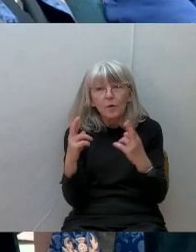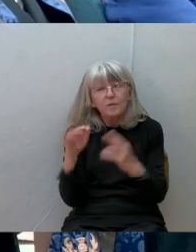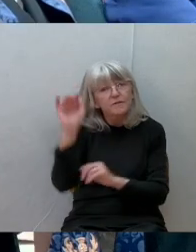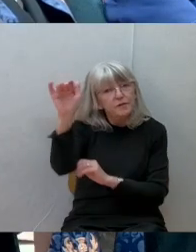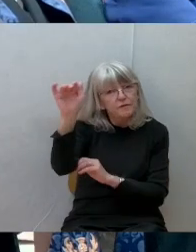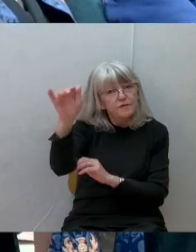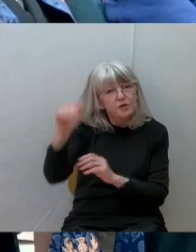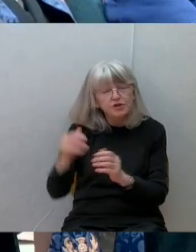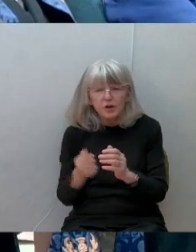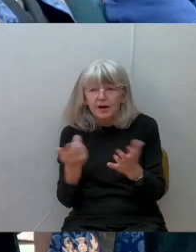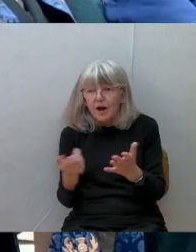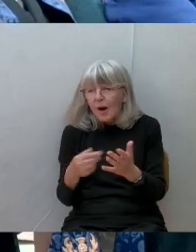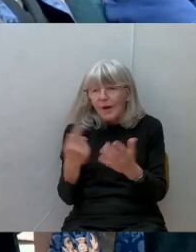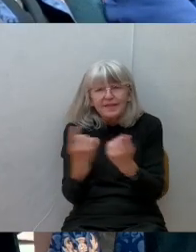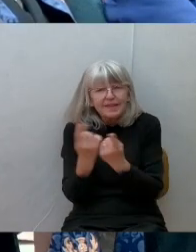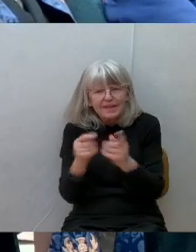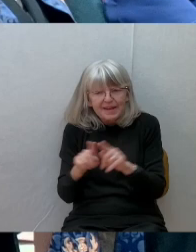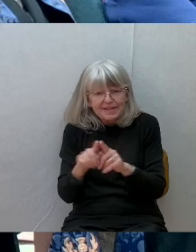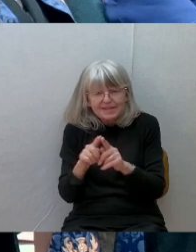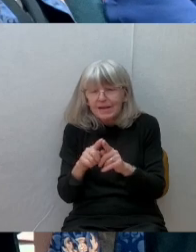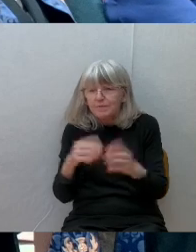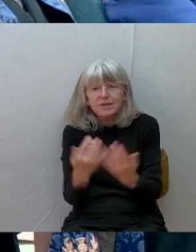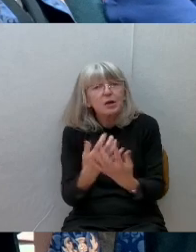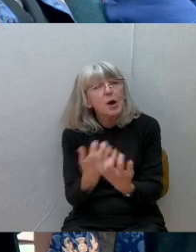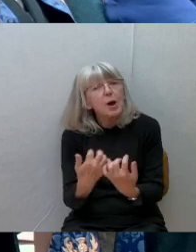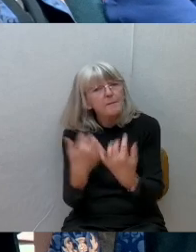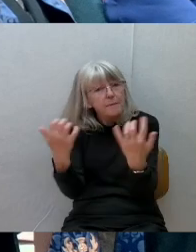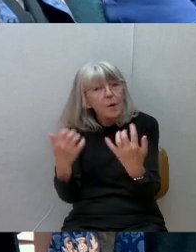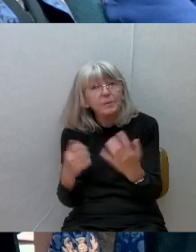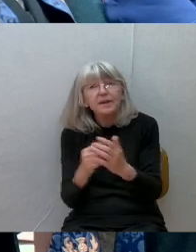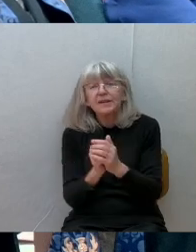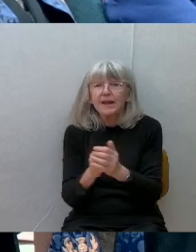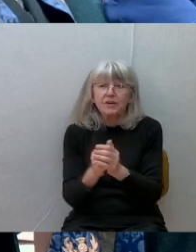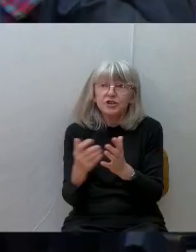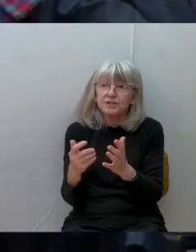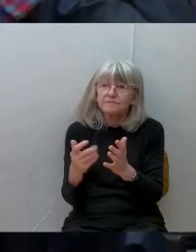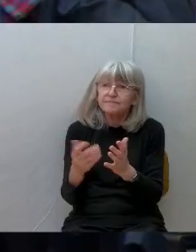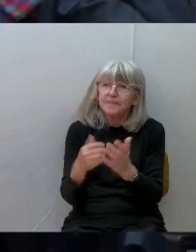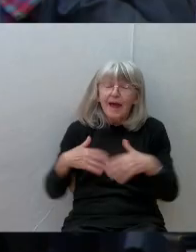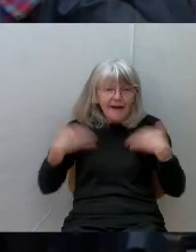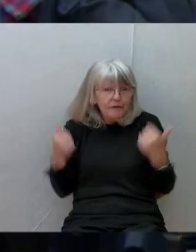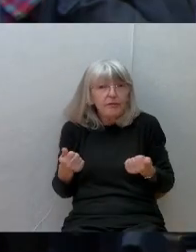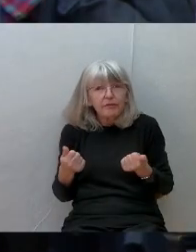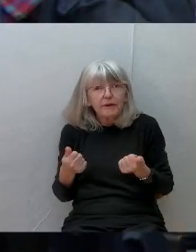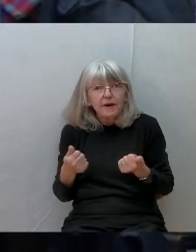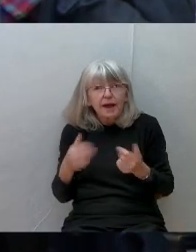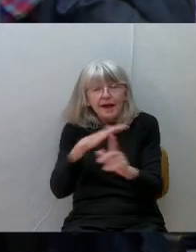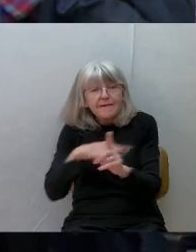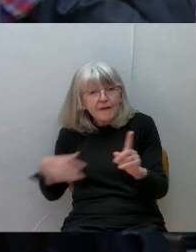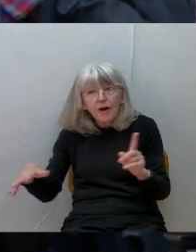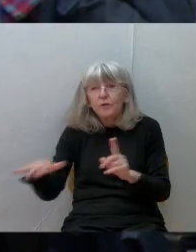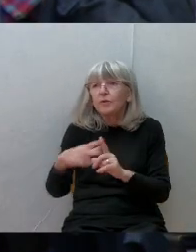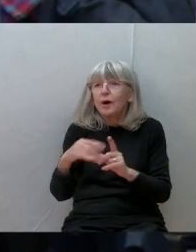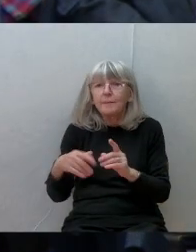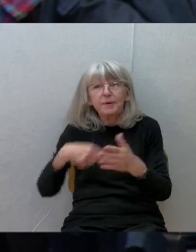inclusion, climate action, population health, and many, many other challenges. You are the next generation who will